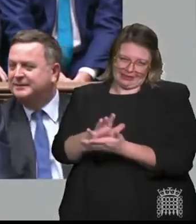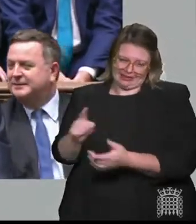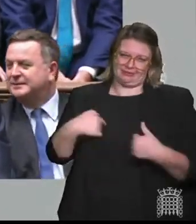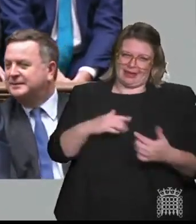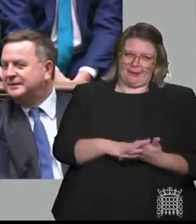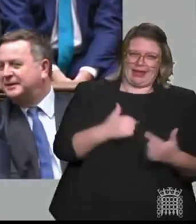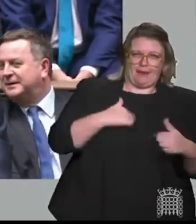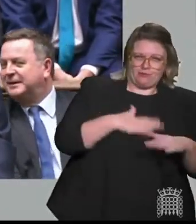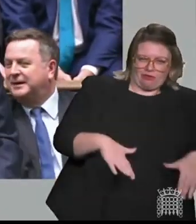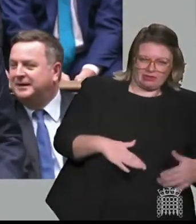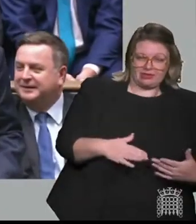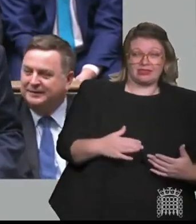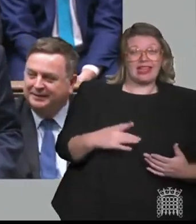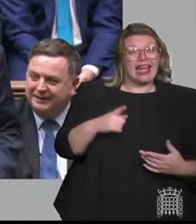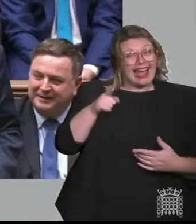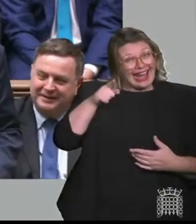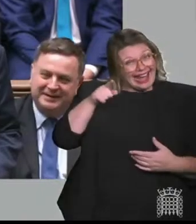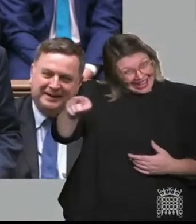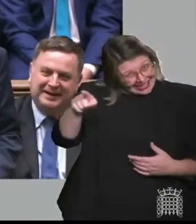And the numbers...